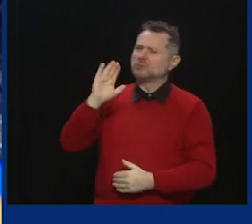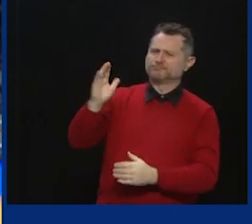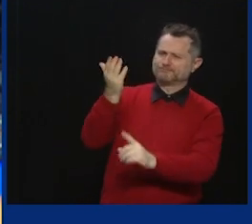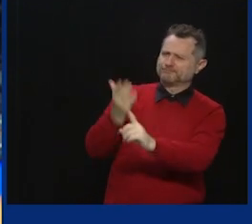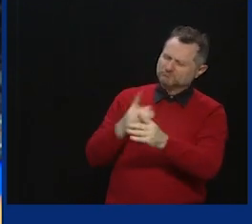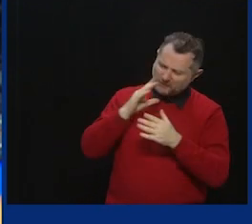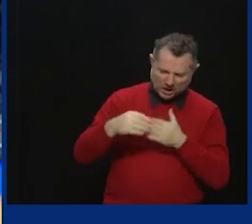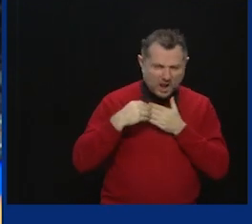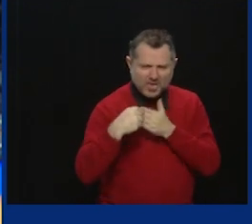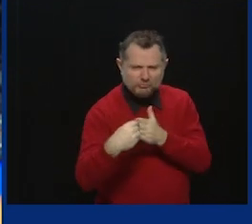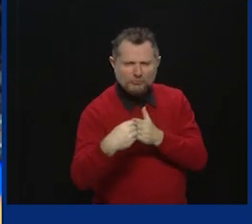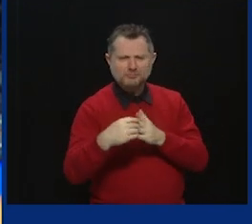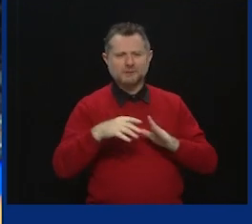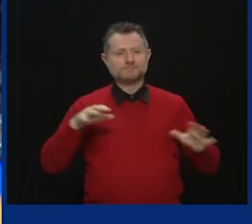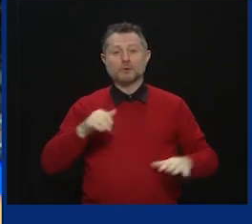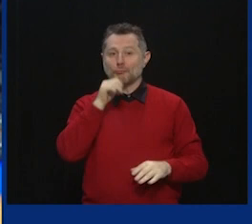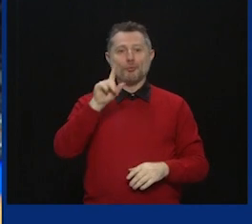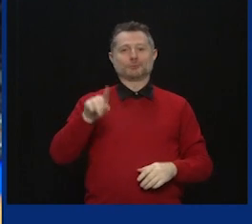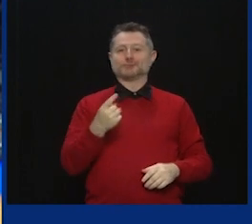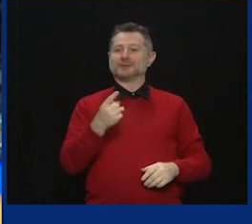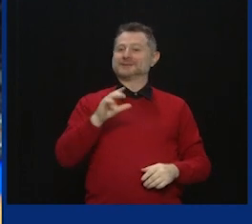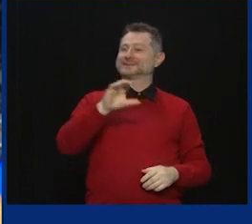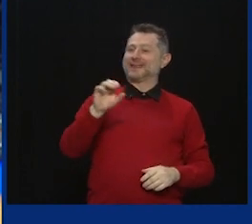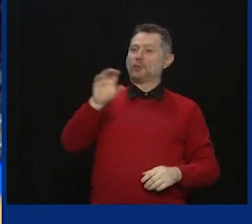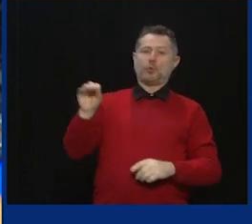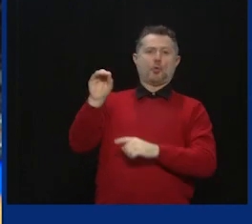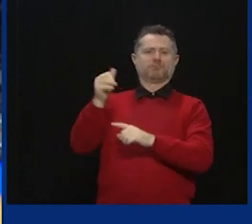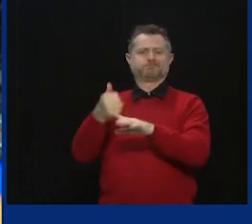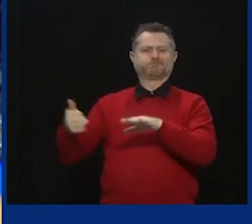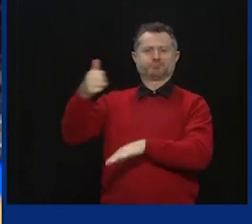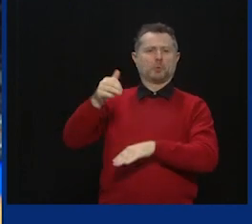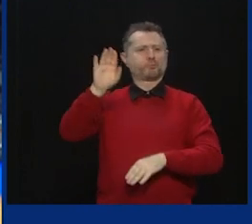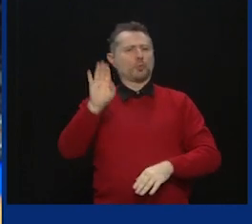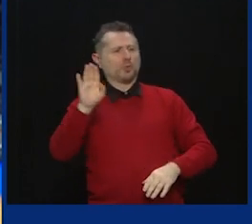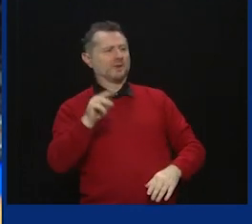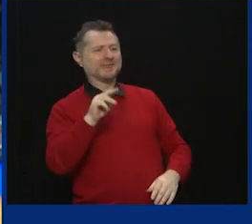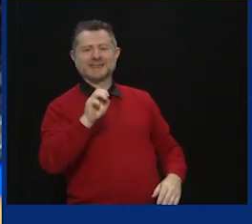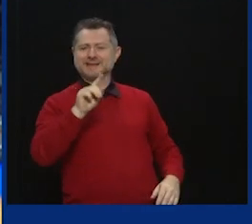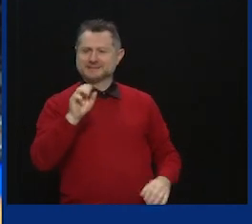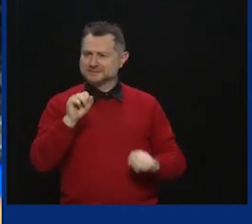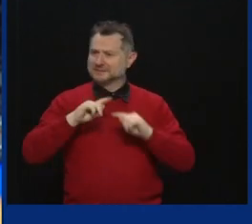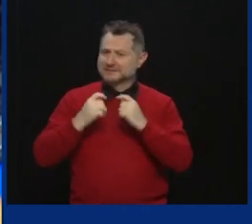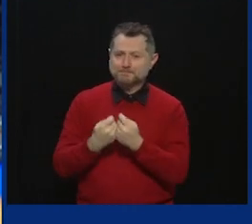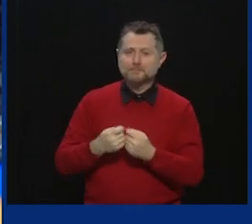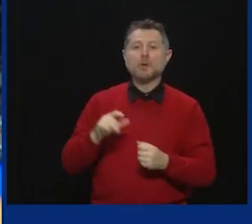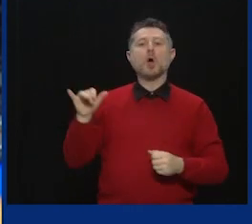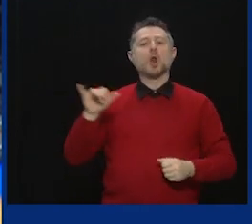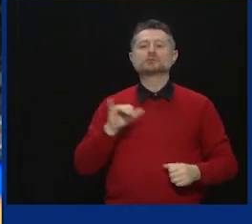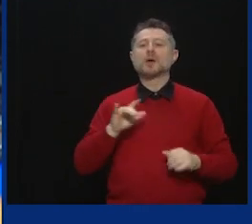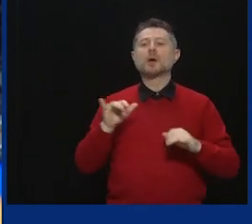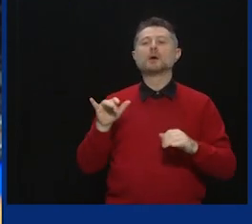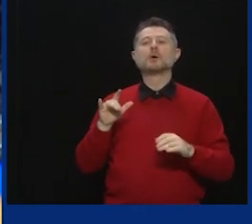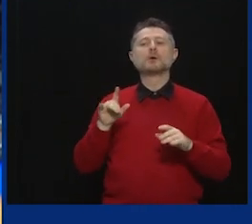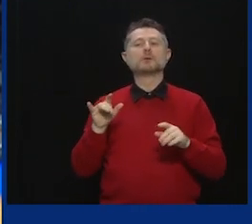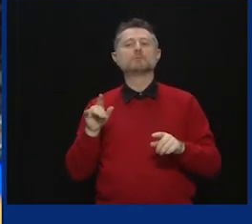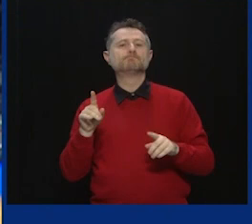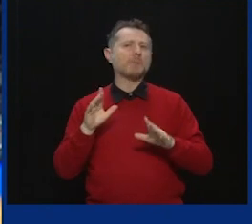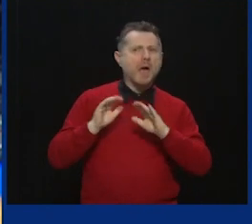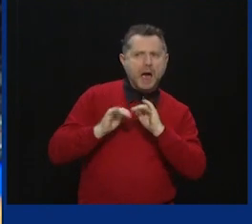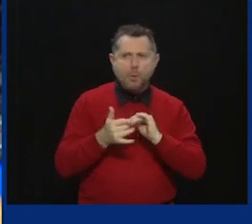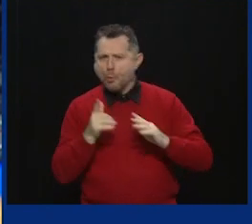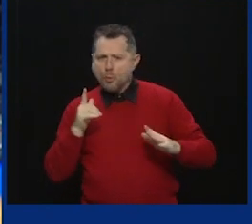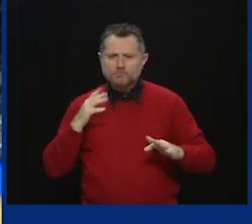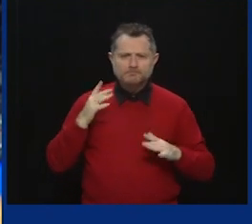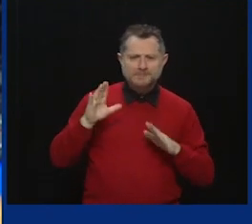not just as the chief executive officer of the Brooklyn Nets, but also for the way that you have really stepped up the entire